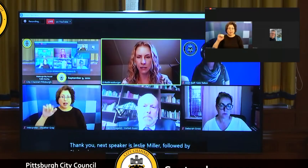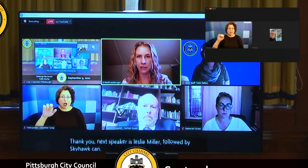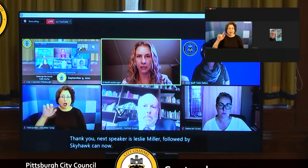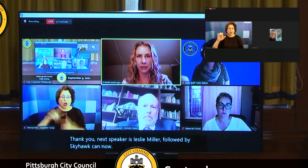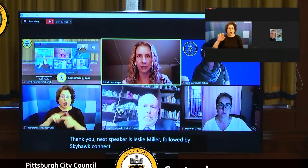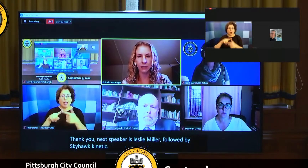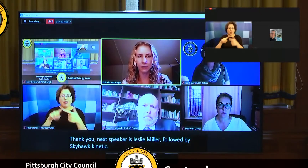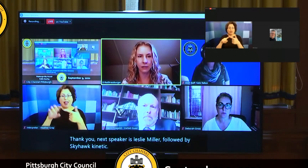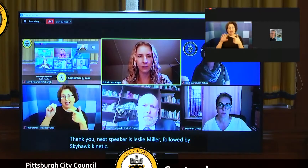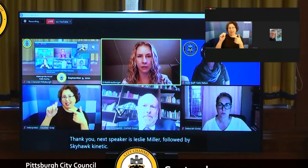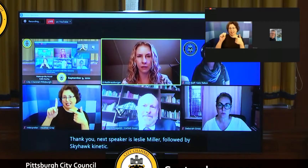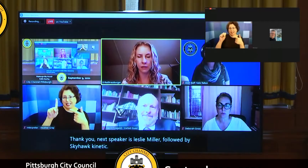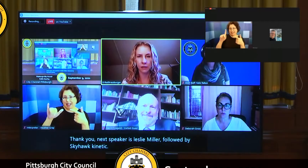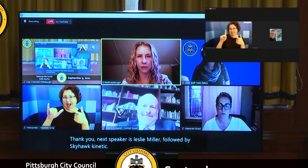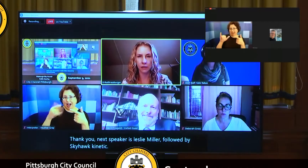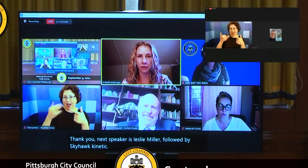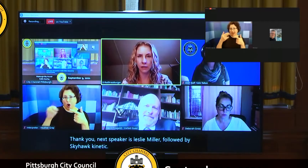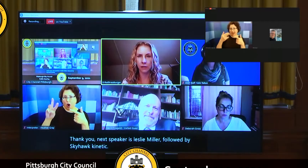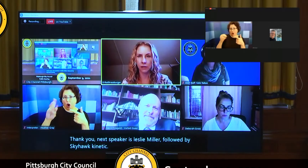Kinetic.